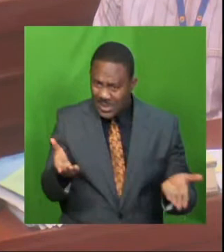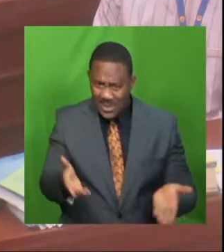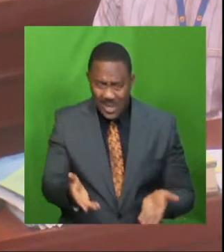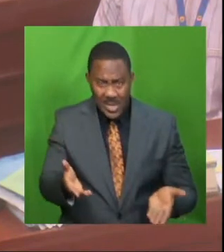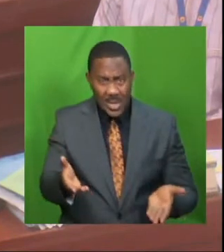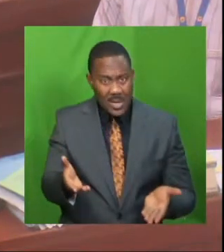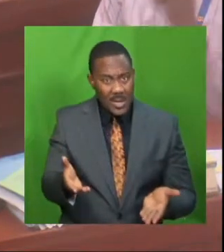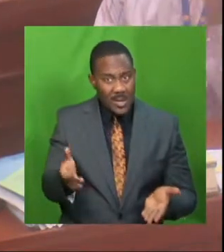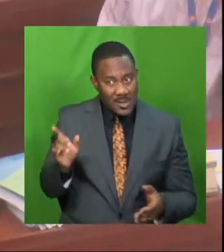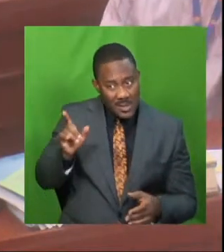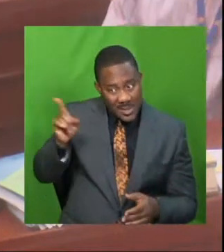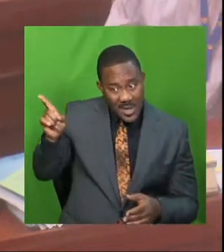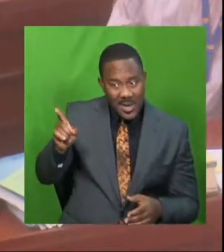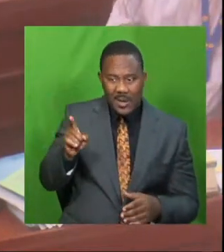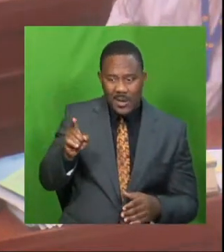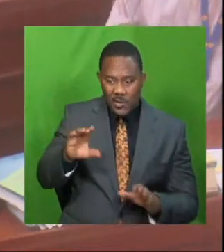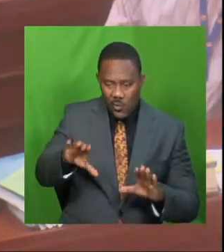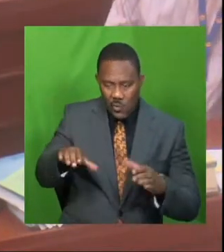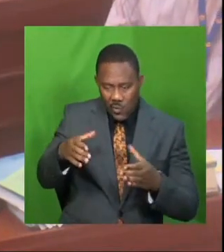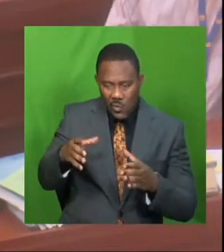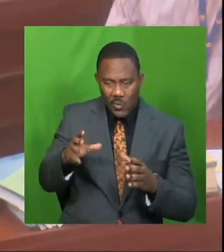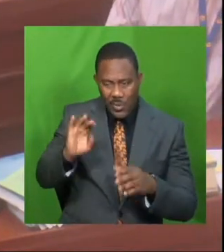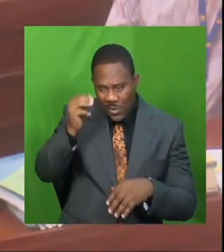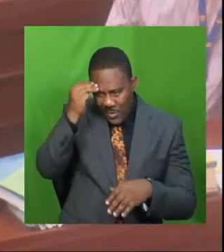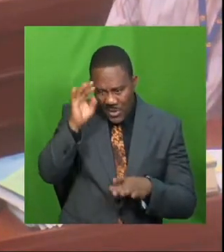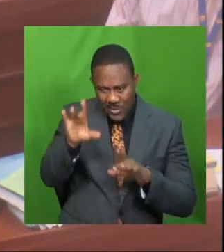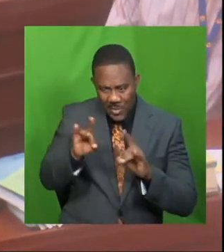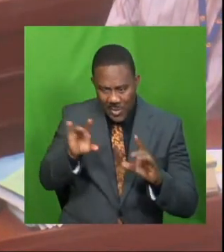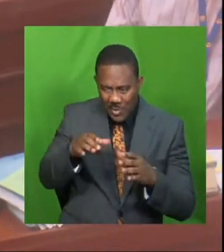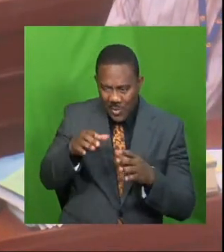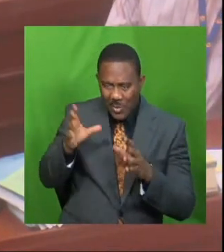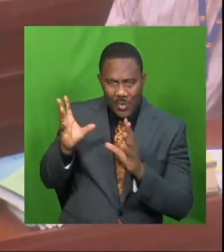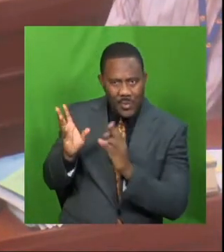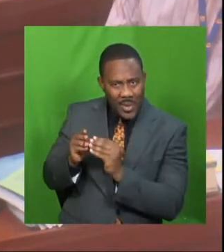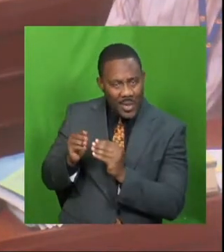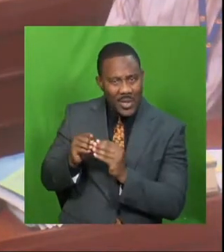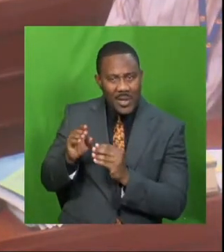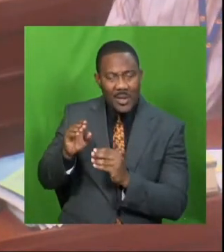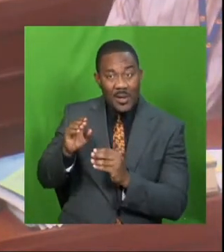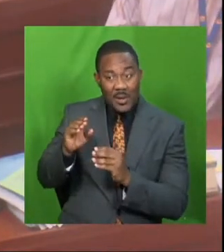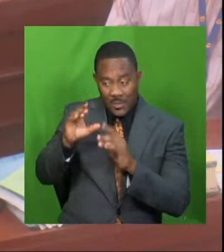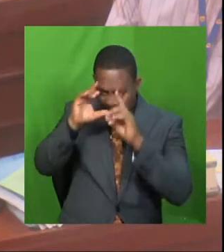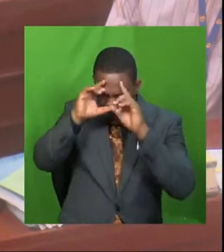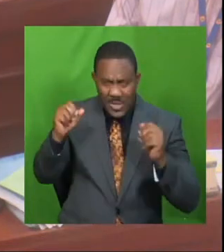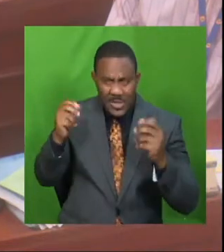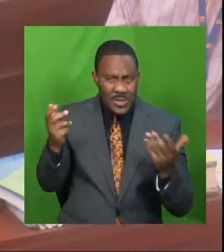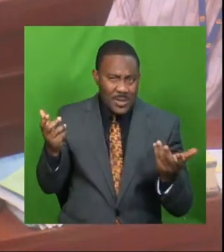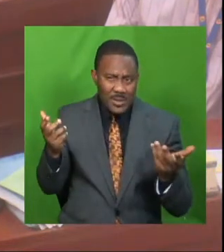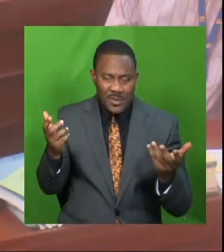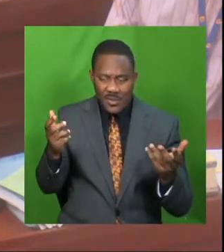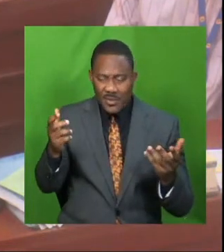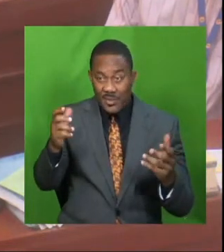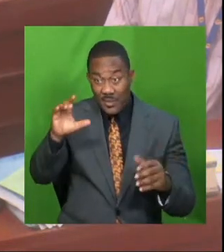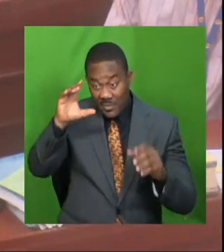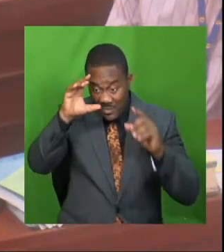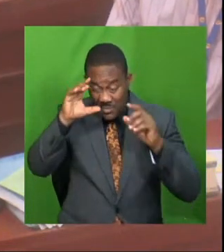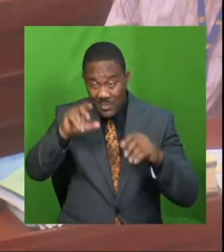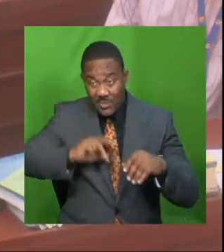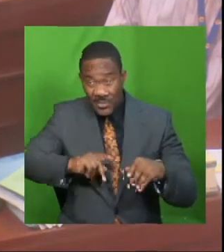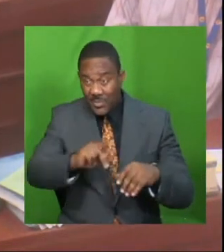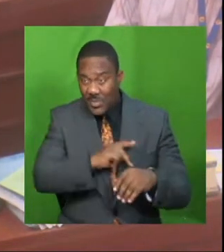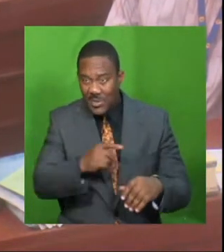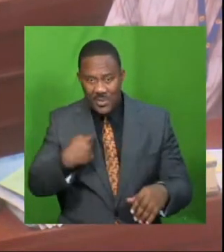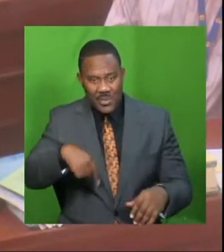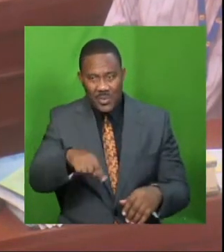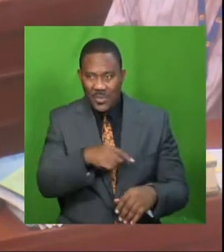to support you and to support the National Media Commission. Parliament, you know, we are